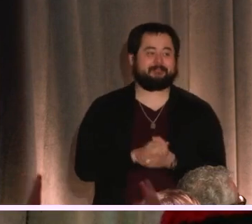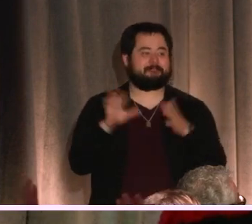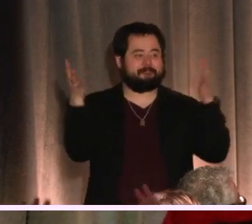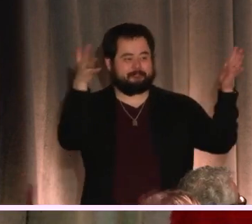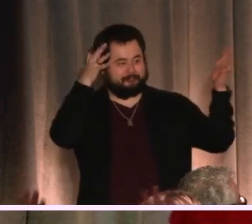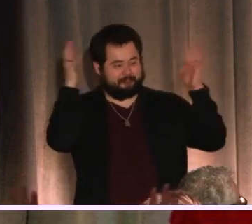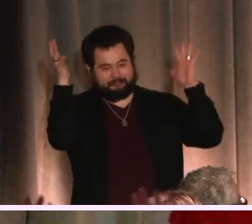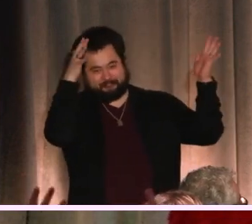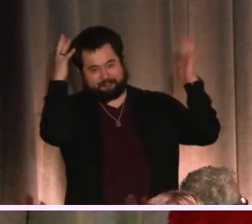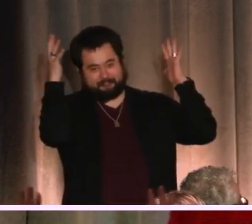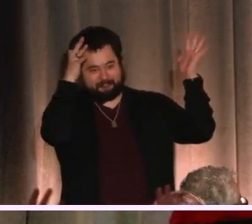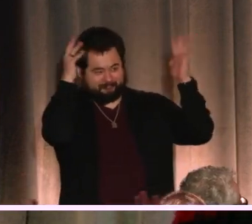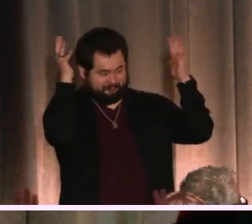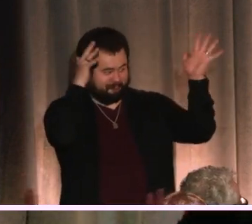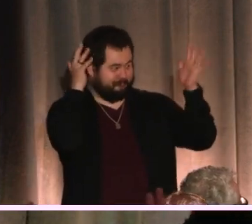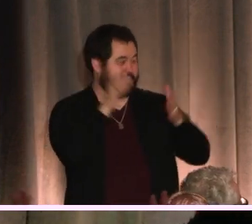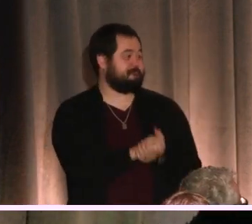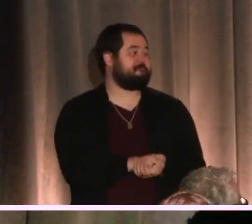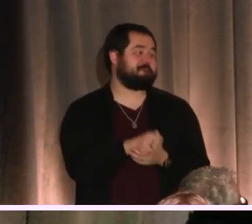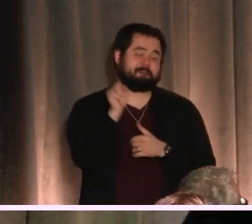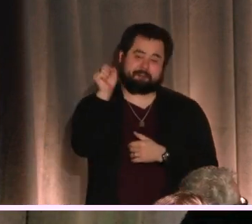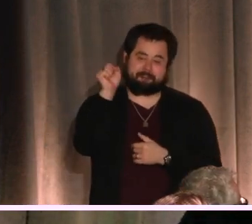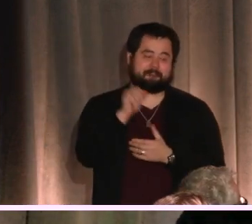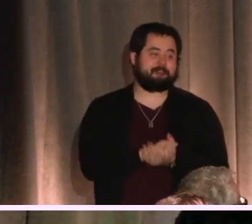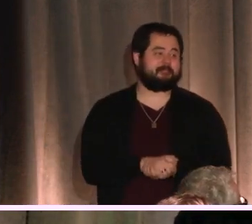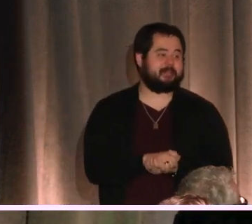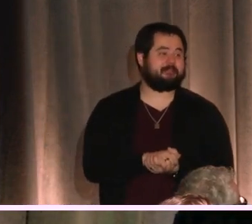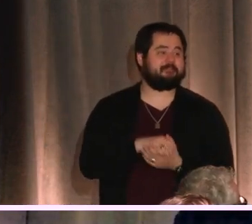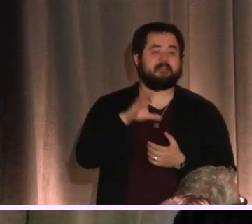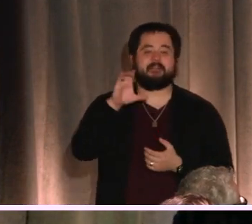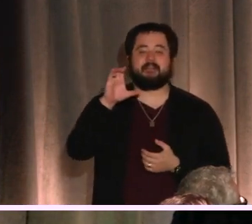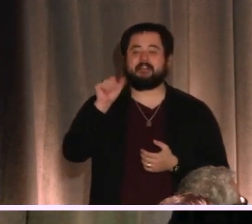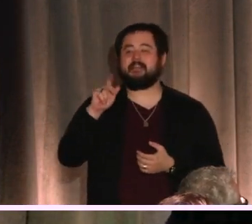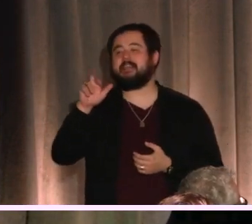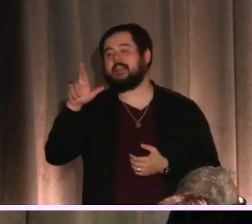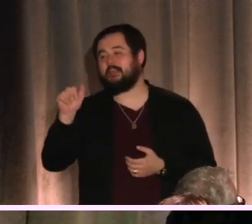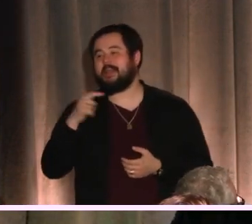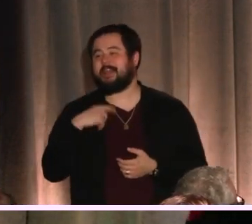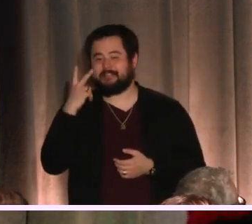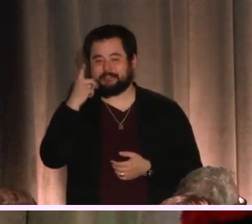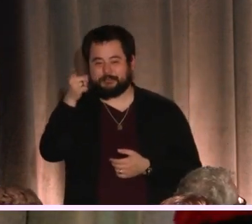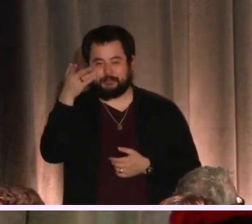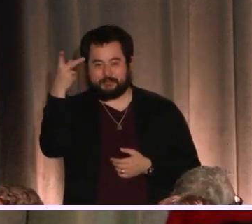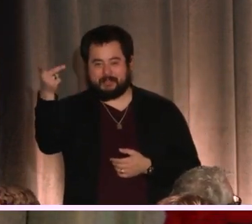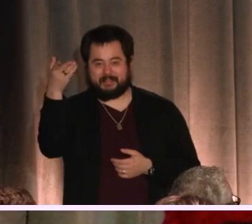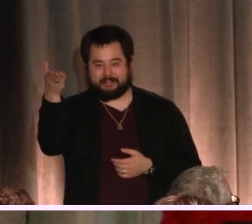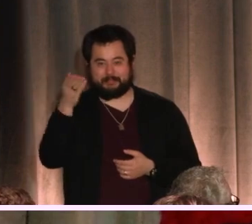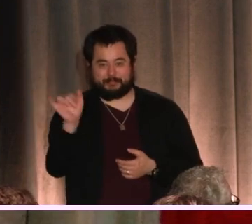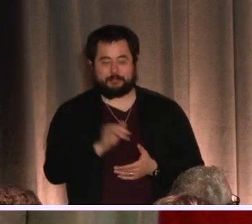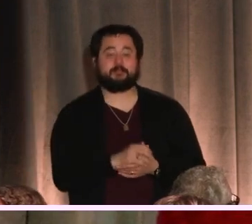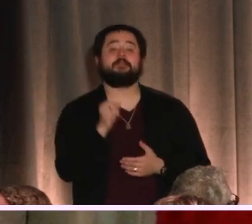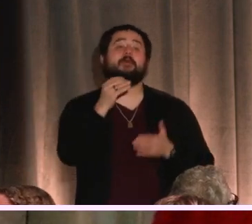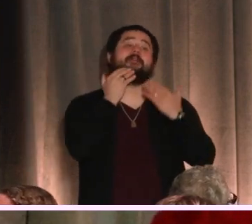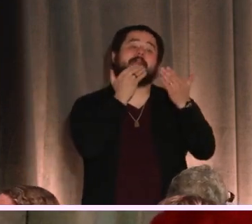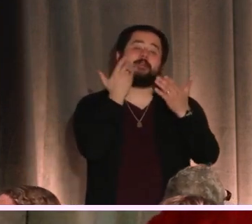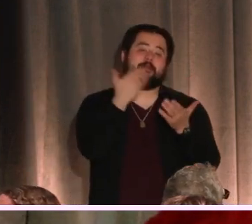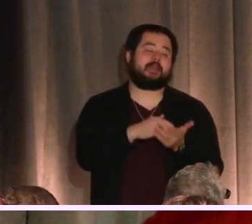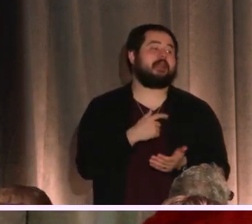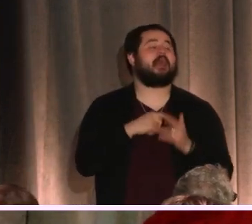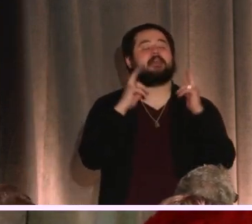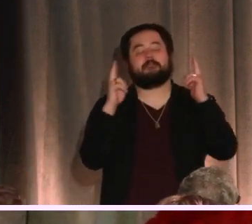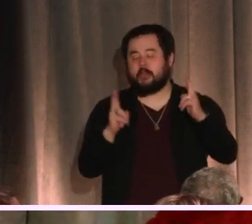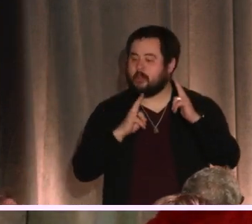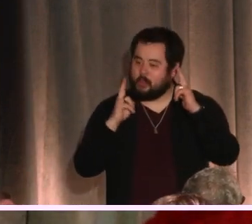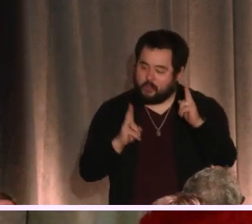And yeah, Kira, I see you back there too. So again, thank you so much. I'm more than